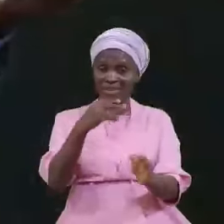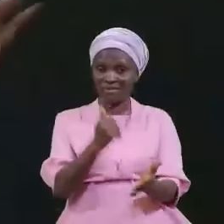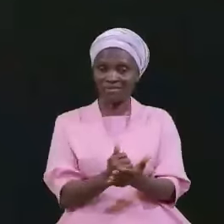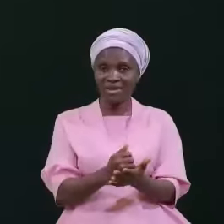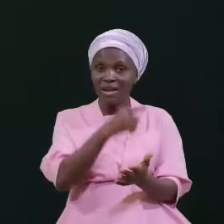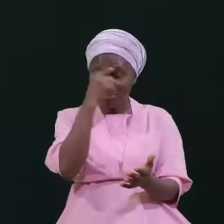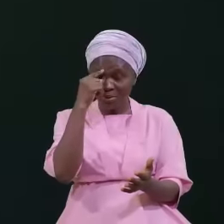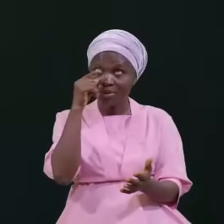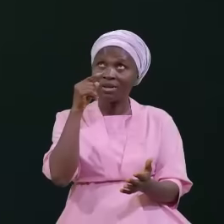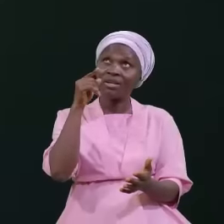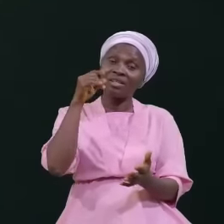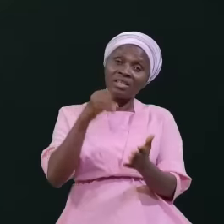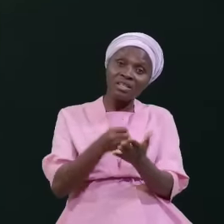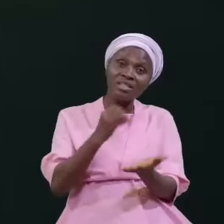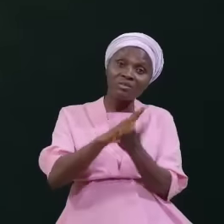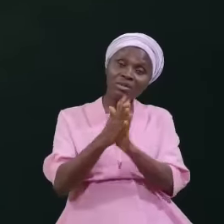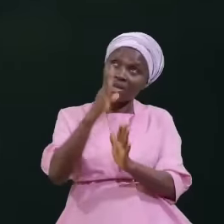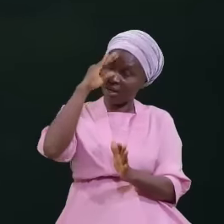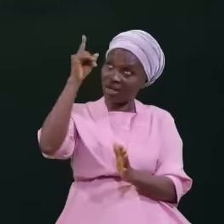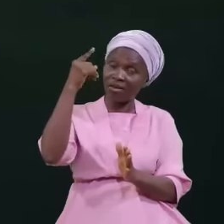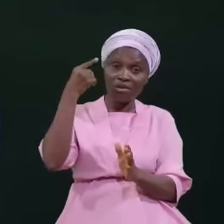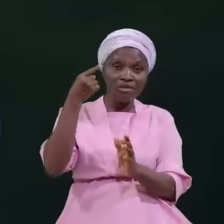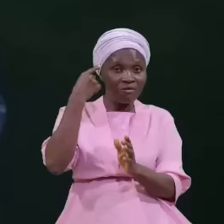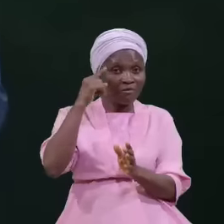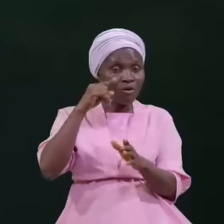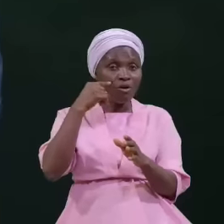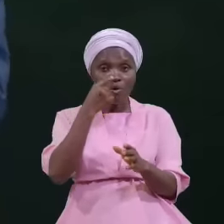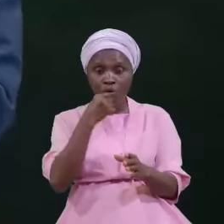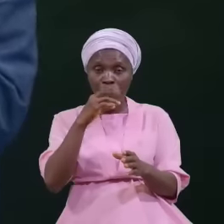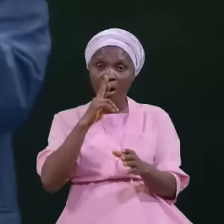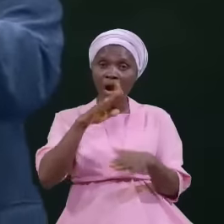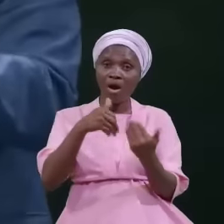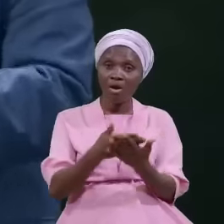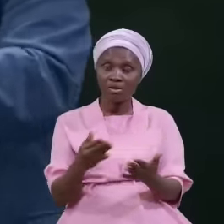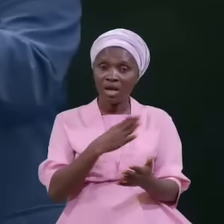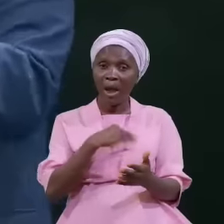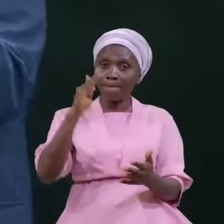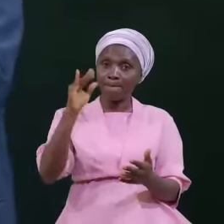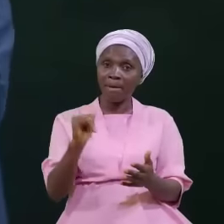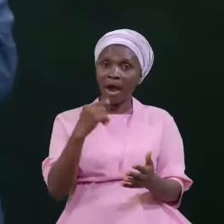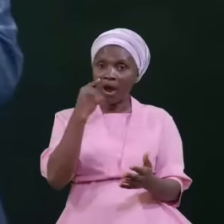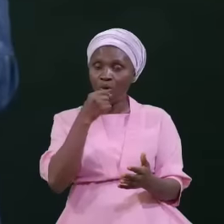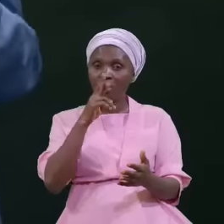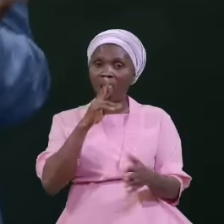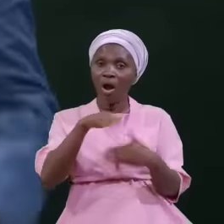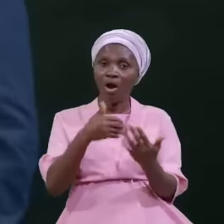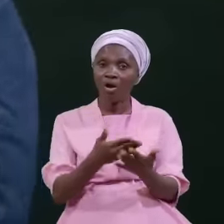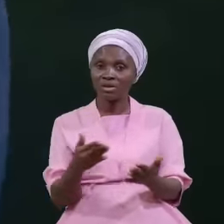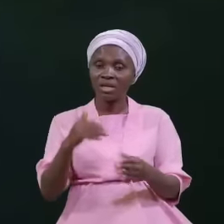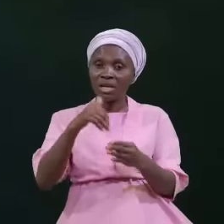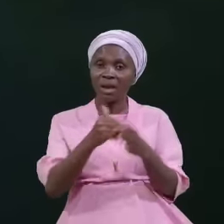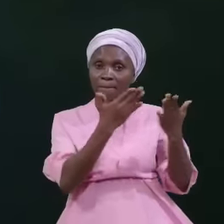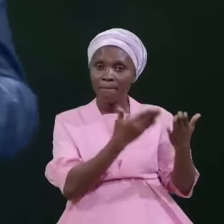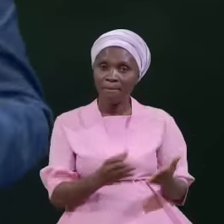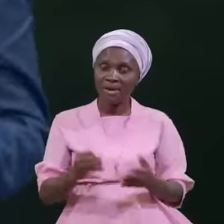for whom are all things, and by whom are all things, in bringing many sons, many daughters